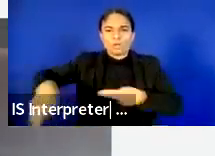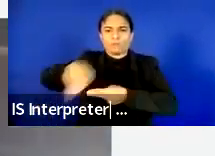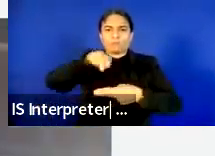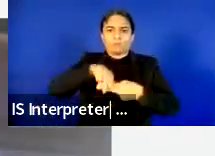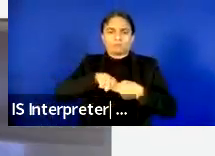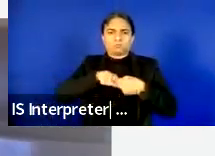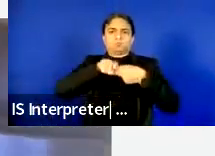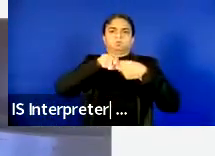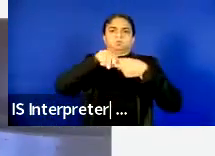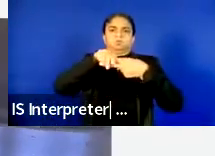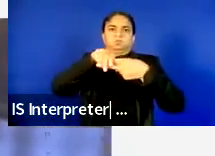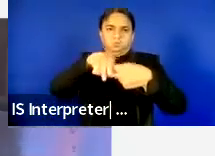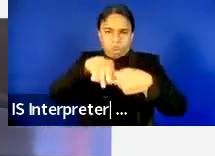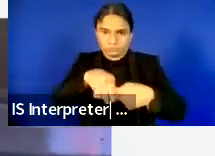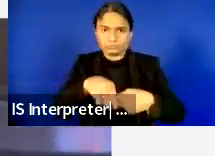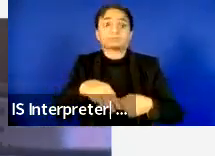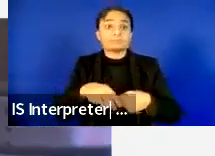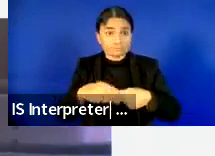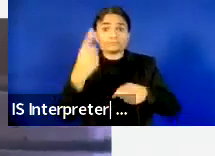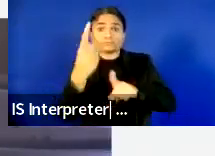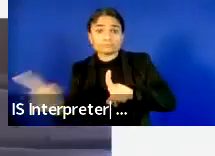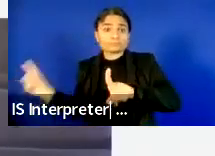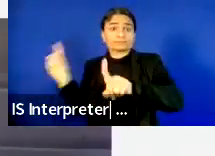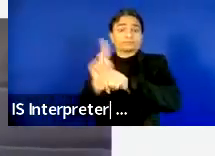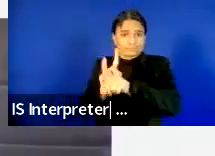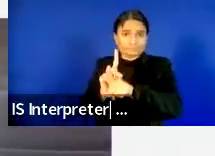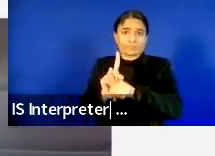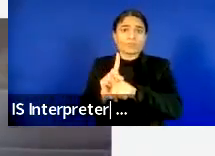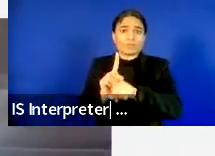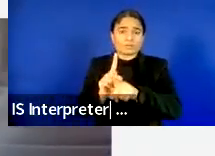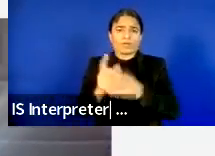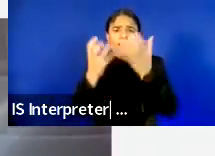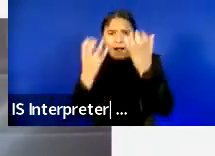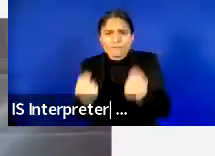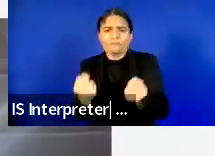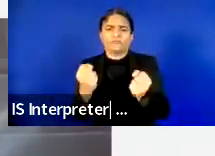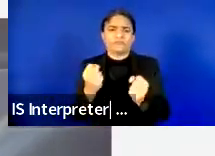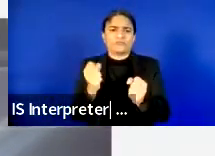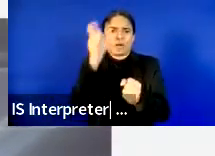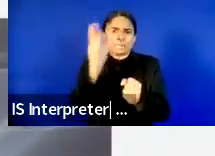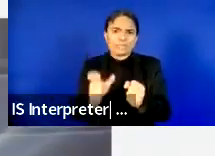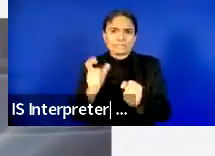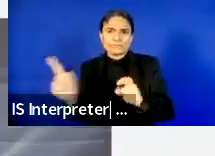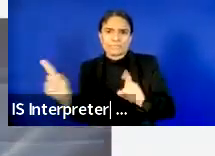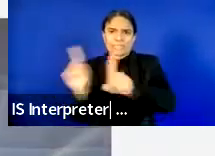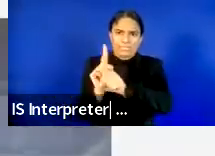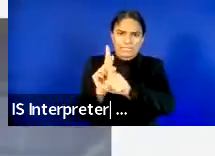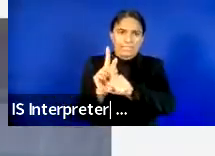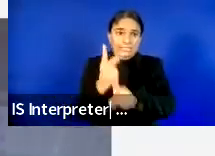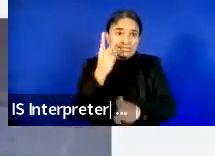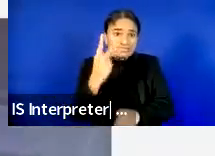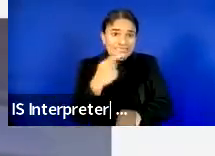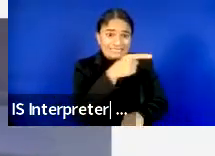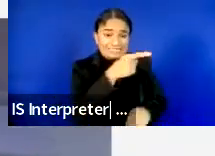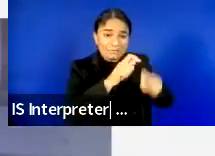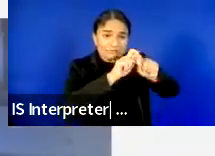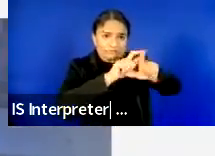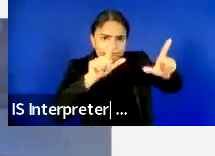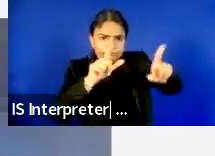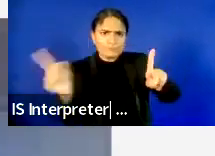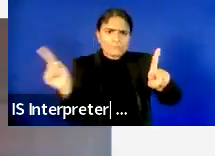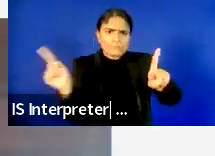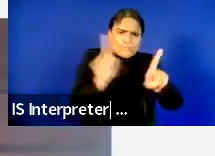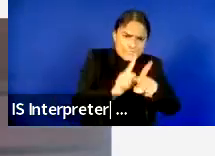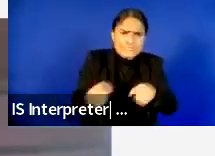following her are the other resource persons. So you can see in the slide that they're like getting into the ramp, going to the stage. And when we think